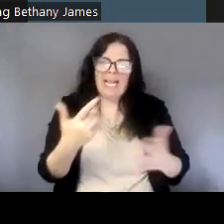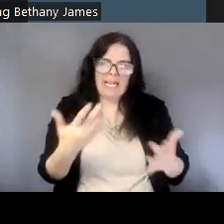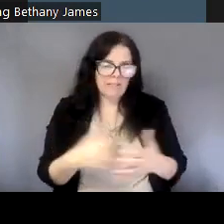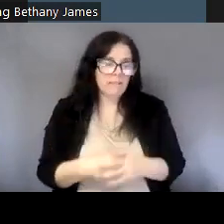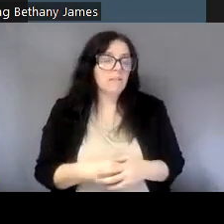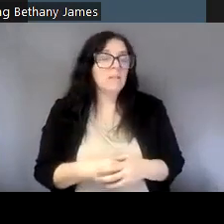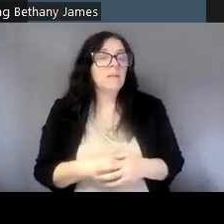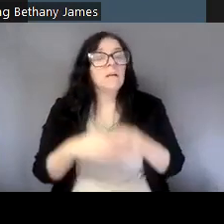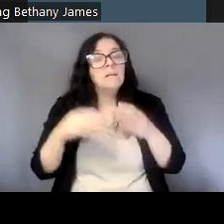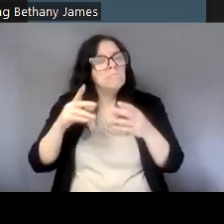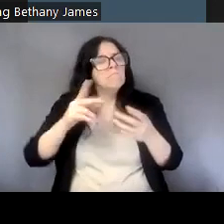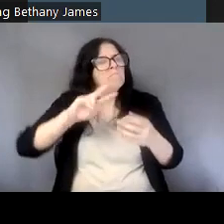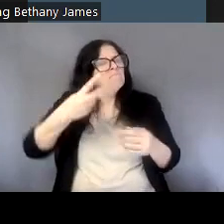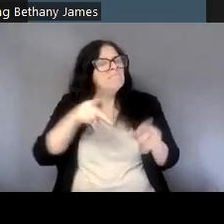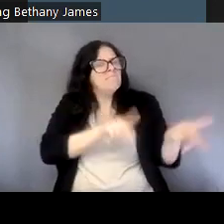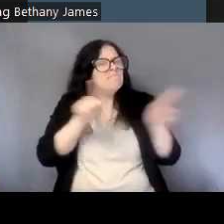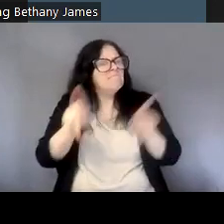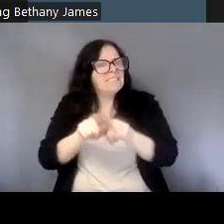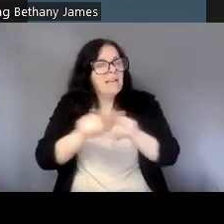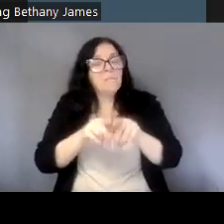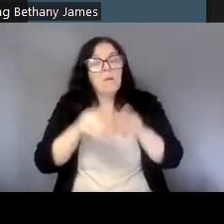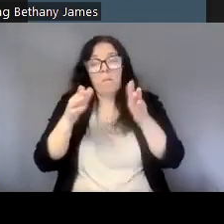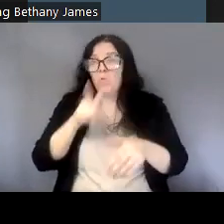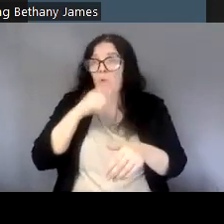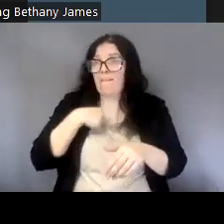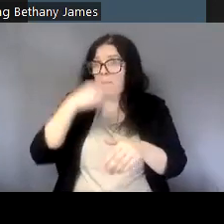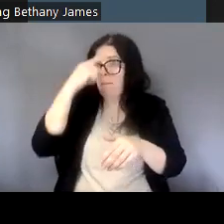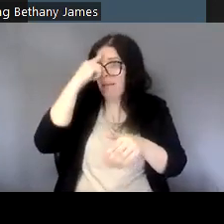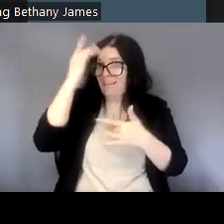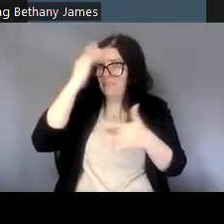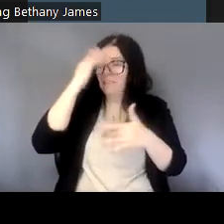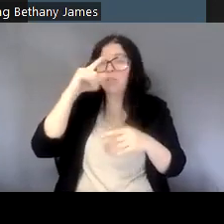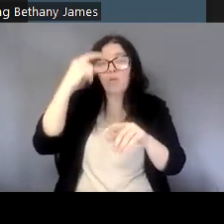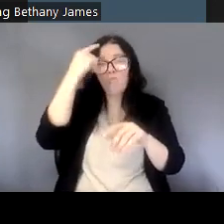mental illness has what I call a broken brain. And that broken brain